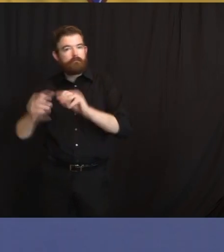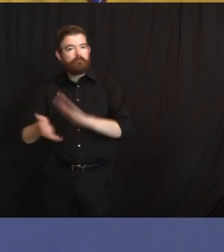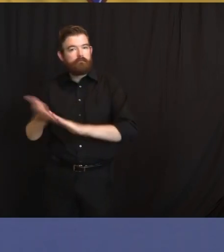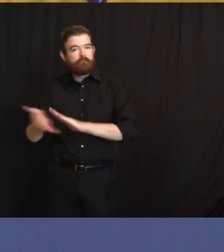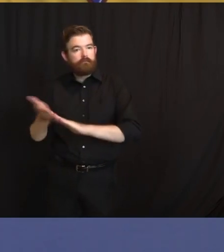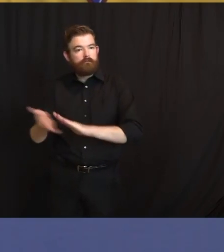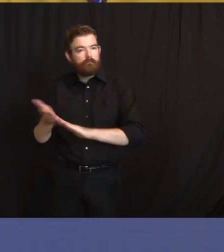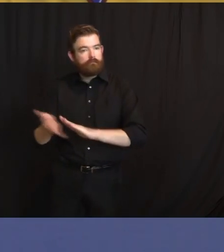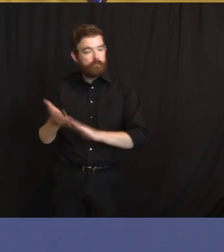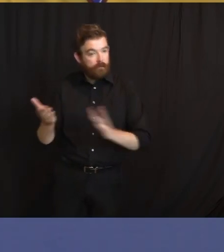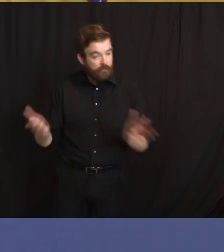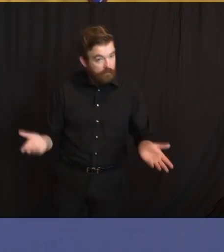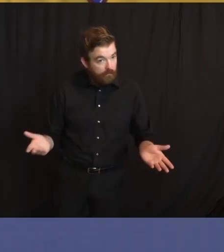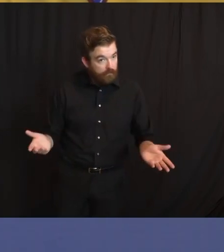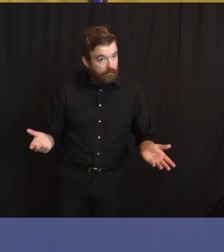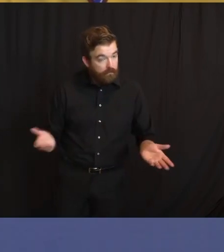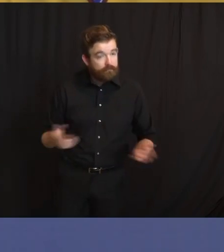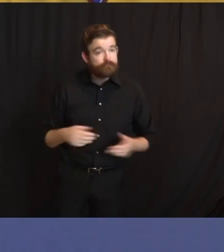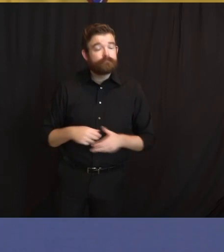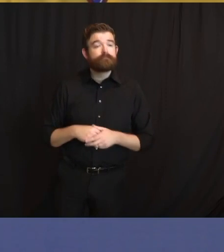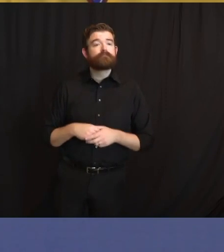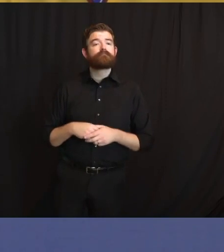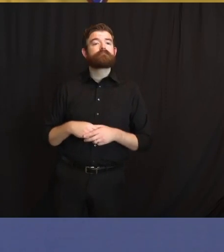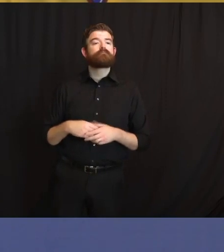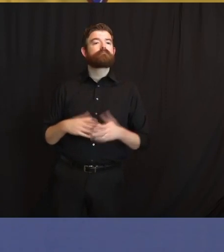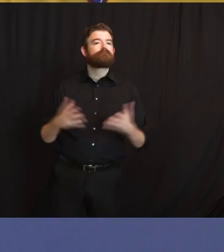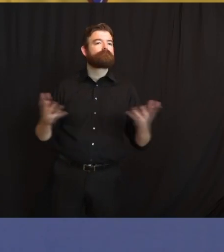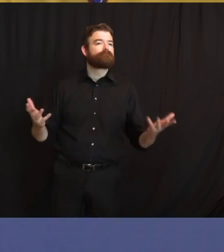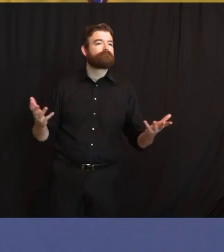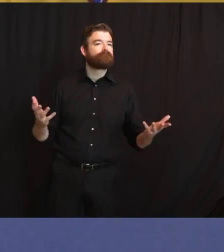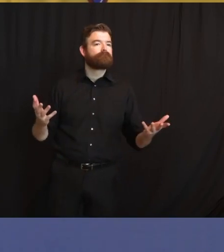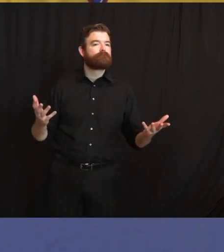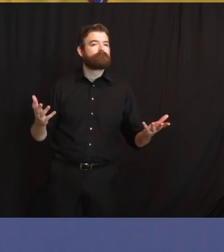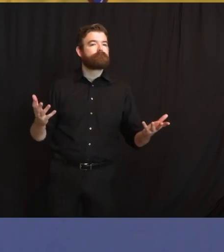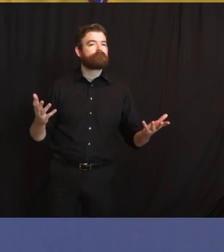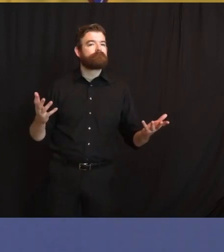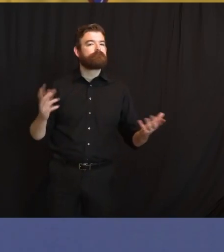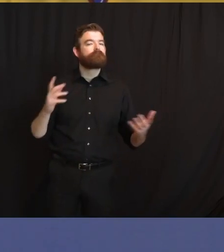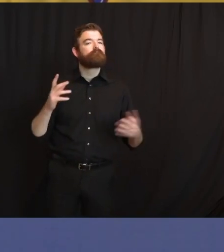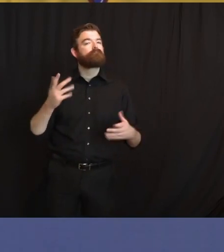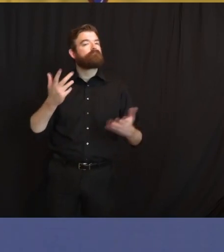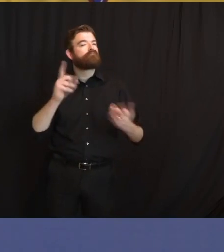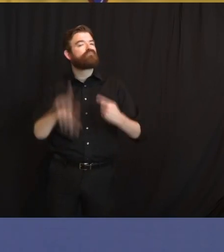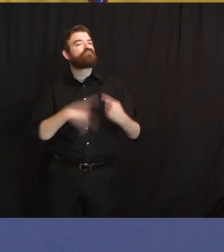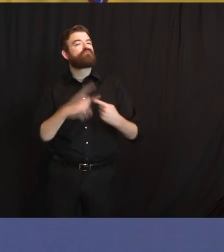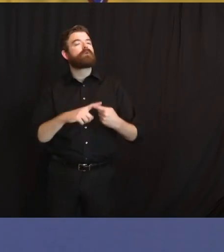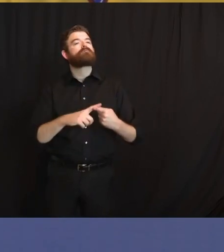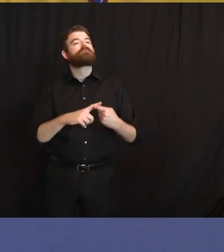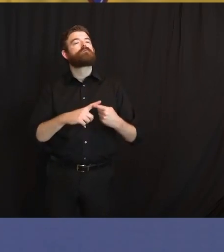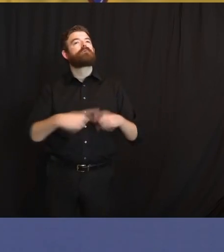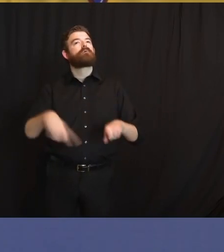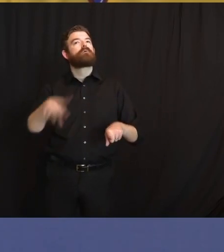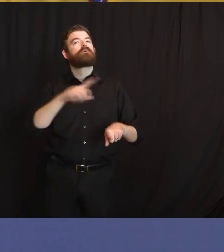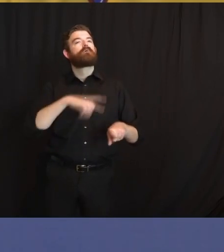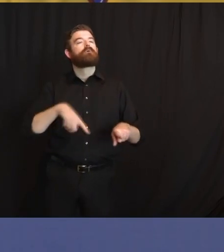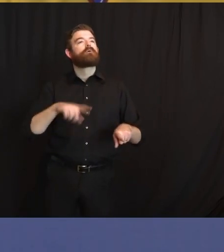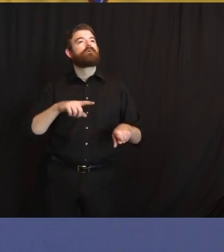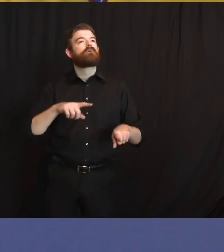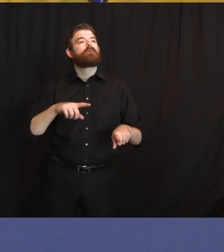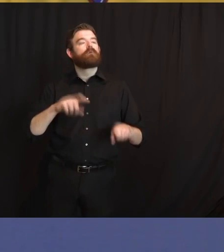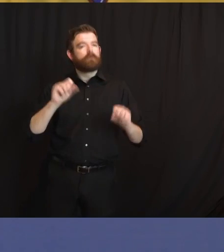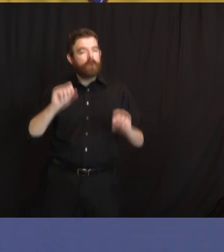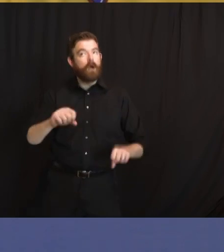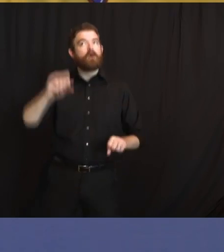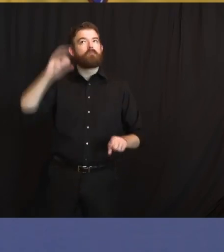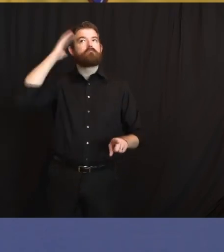green light indoor dining? Specifically, less knucklehead behavior, less sloppiness? How are we going to measure